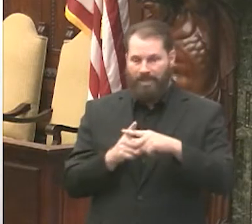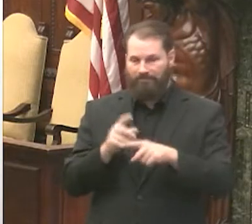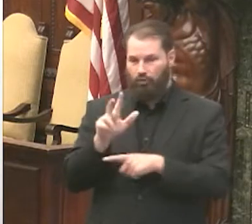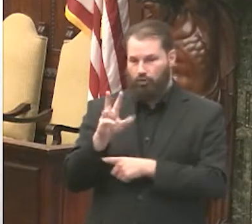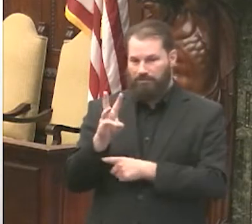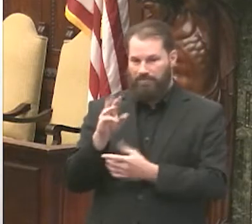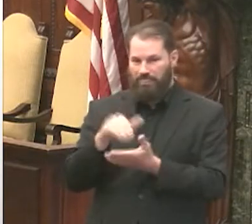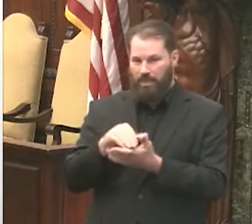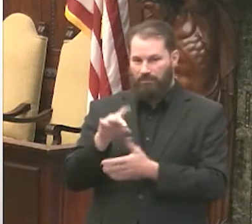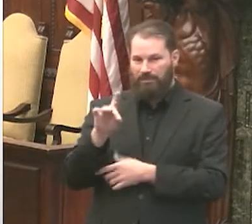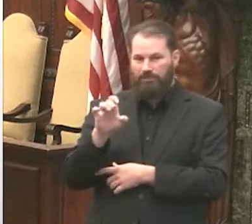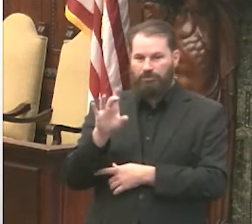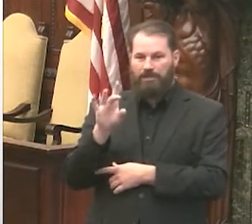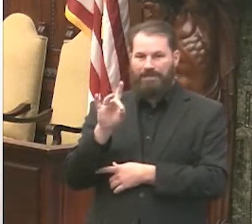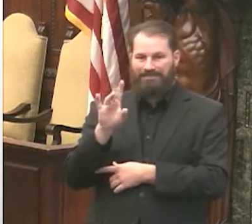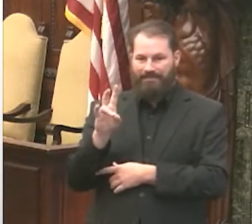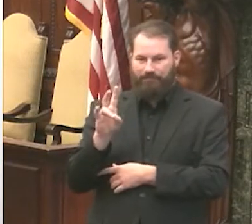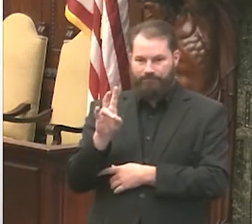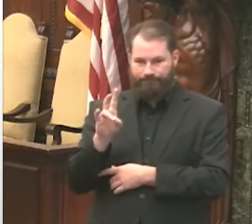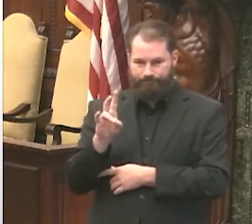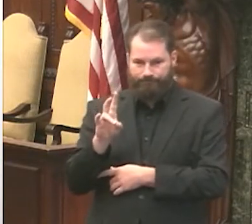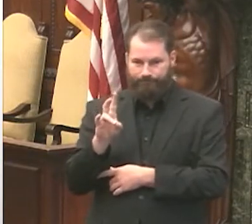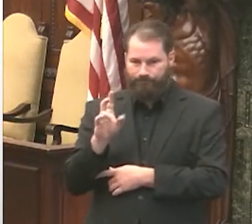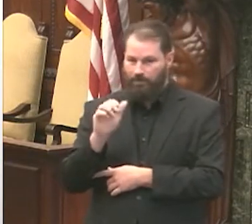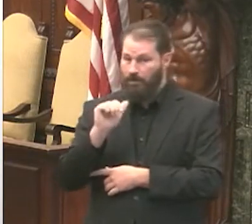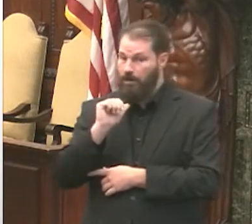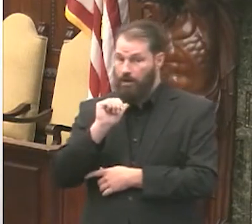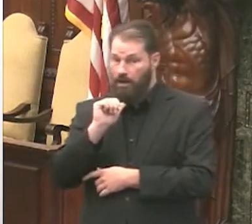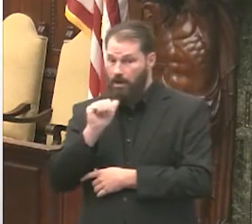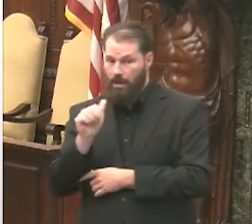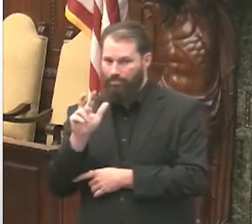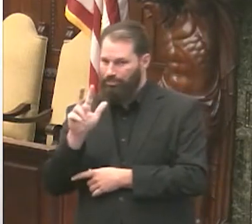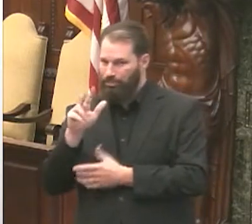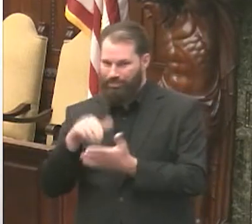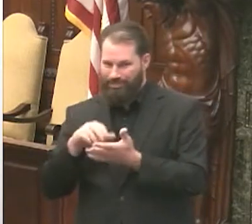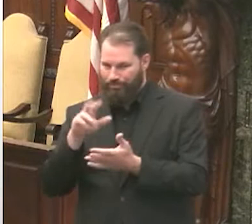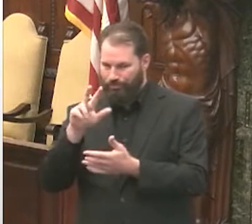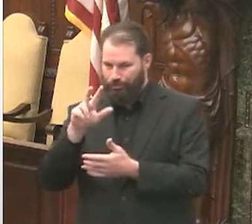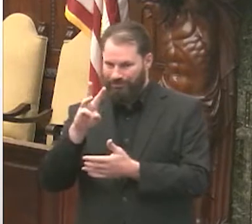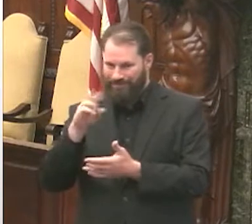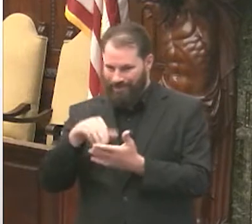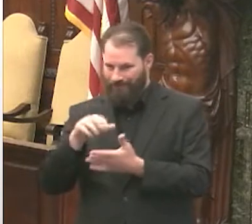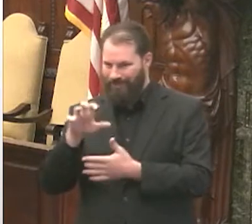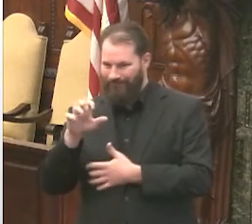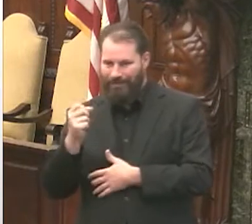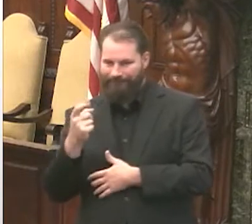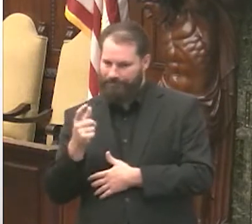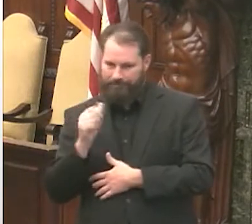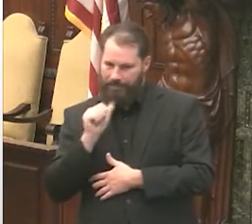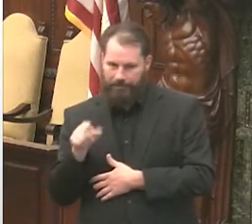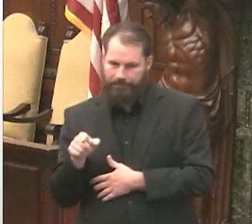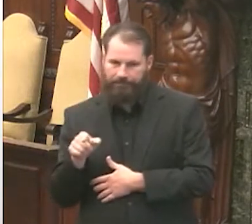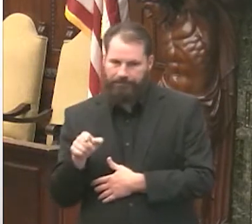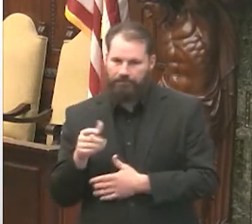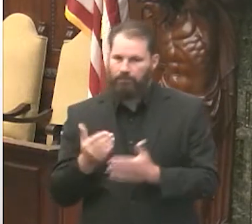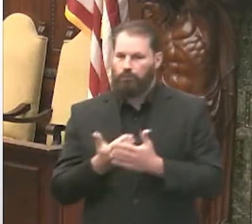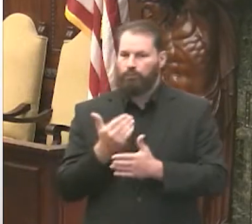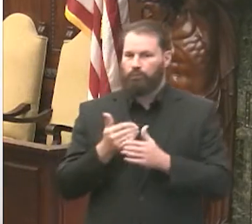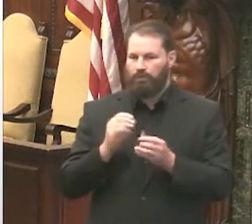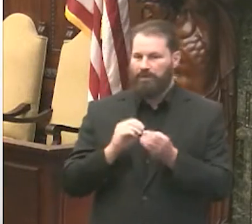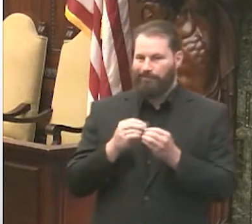36,887, not 36,511, which is what you would get if you were to add today's newly case reports to yesterday's